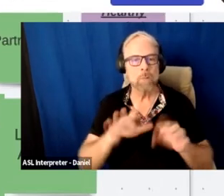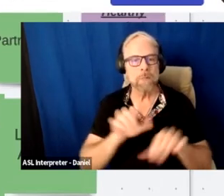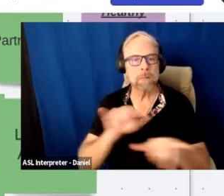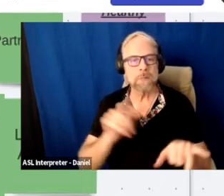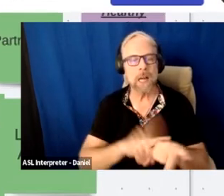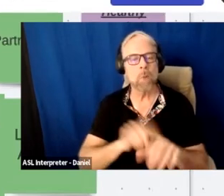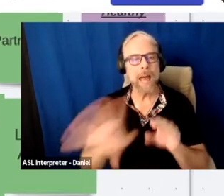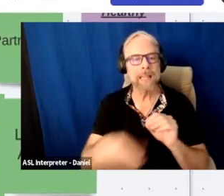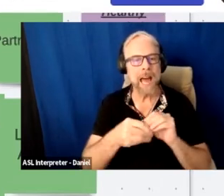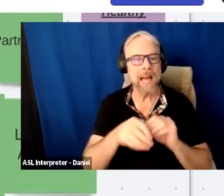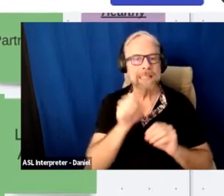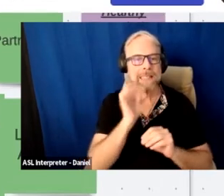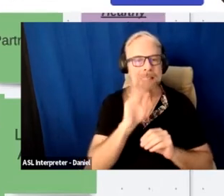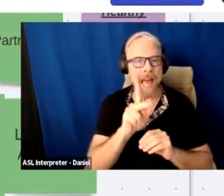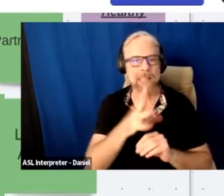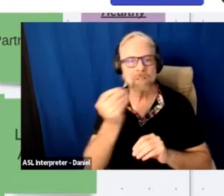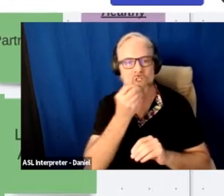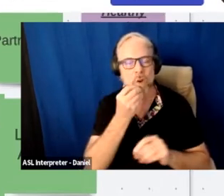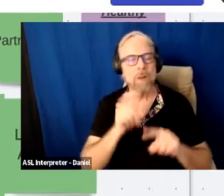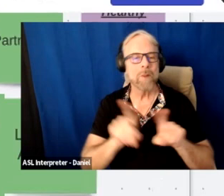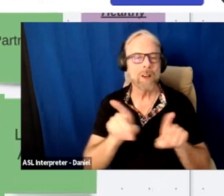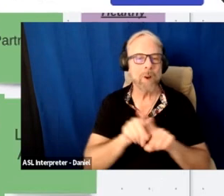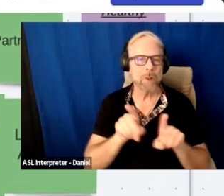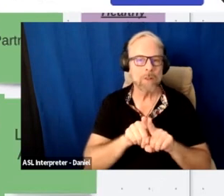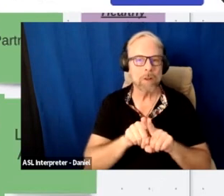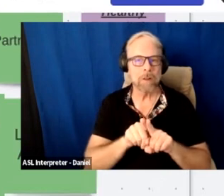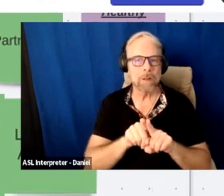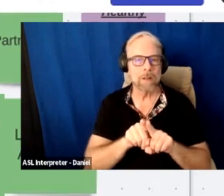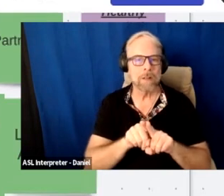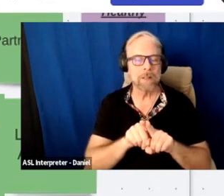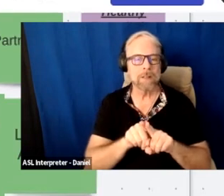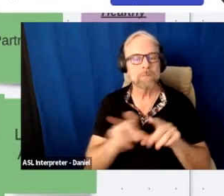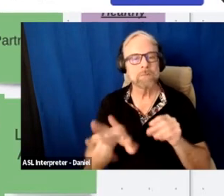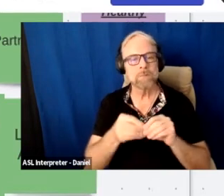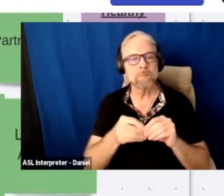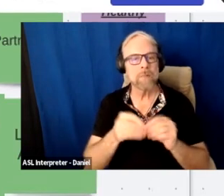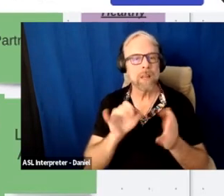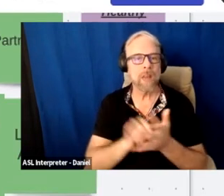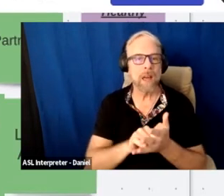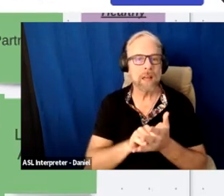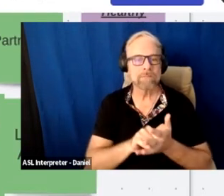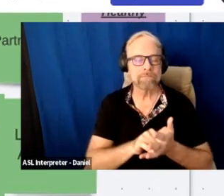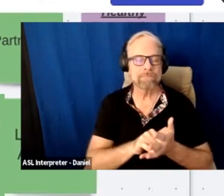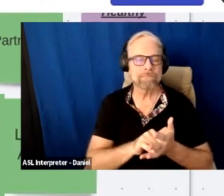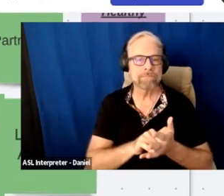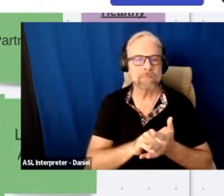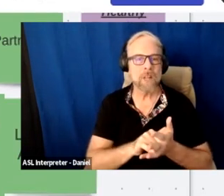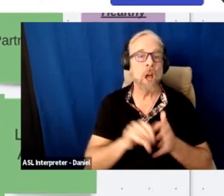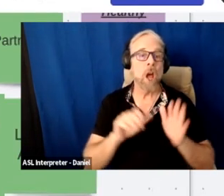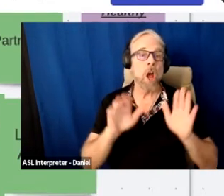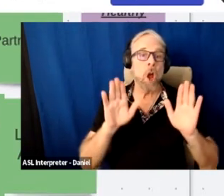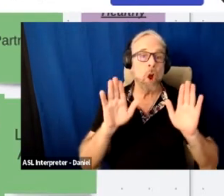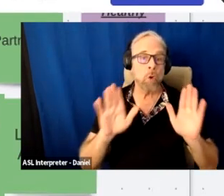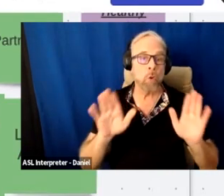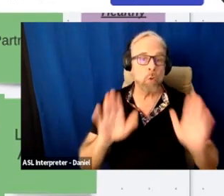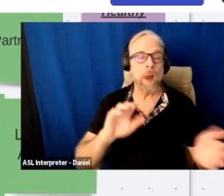food up there. But then also looking at the fact that great change often